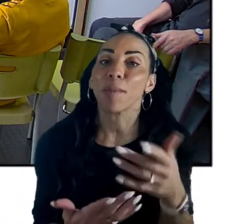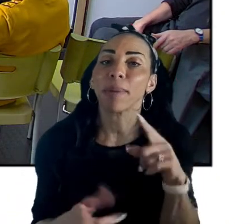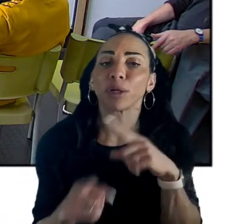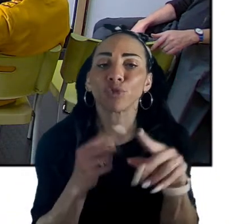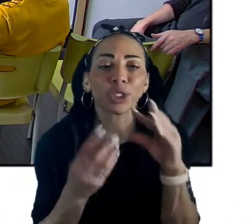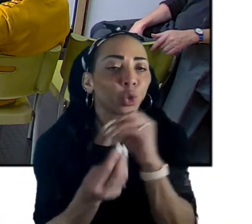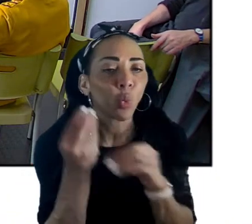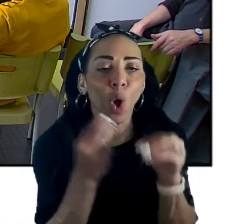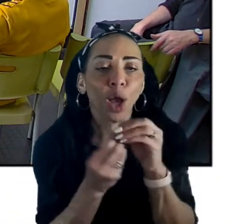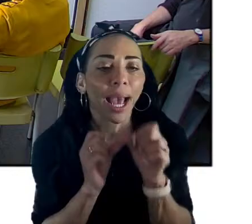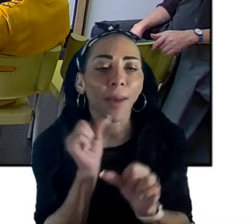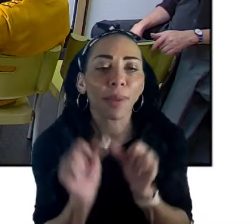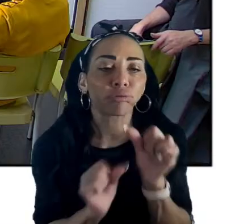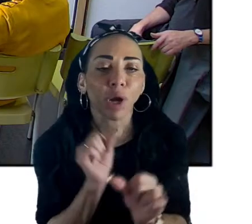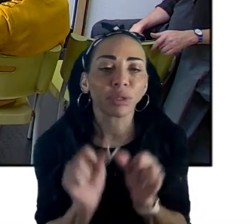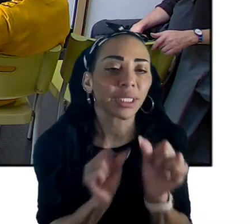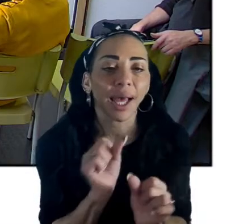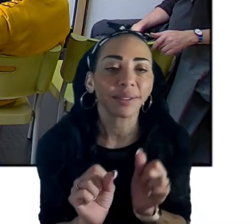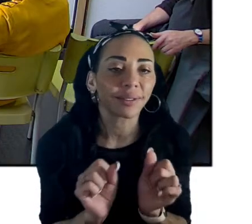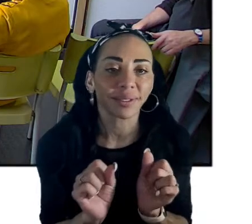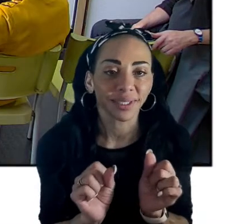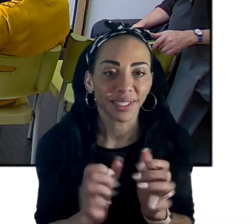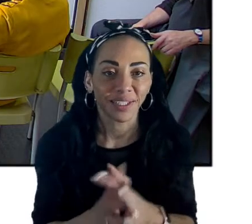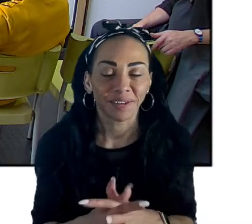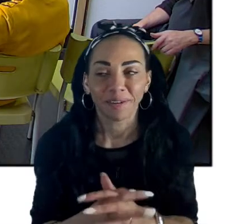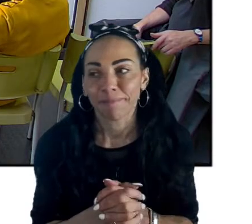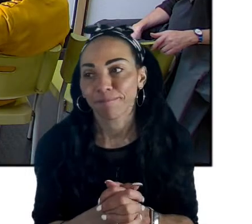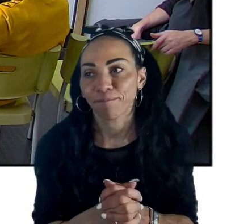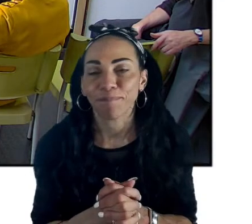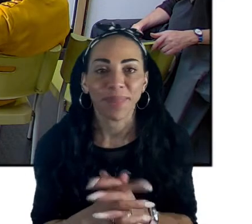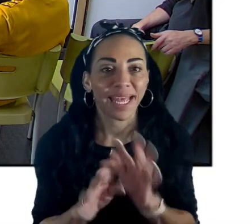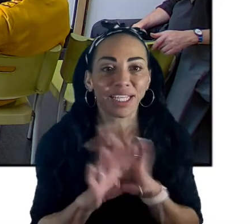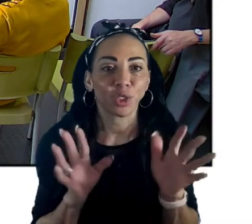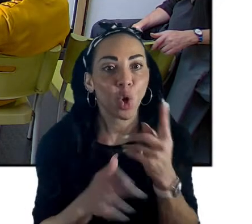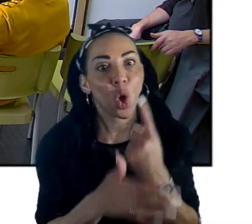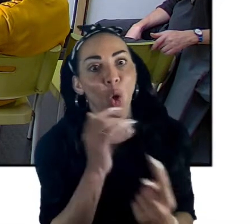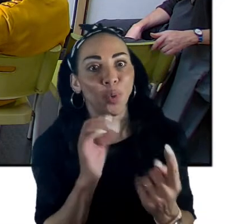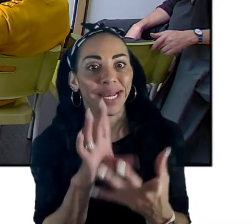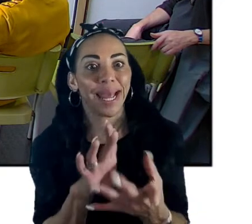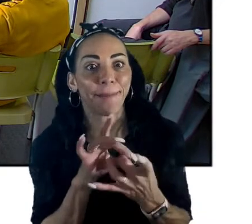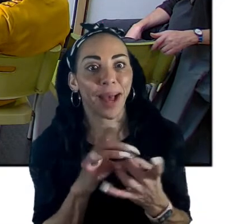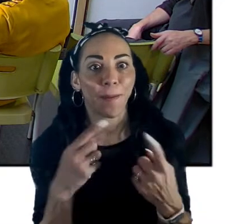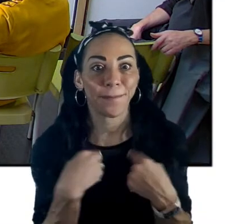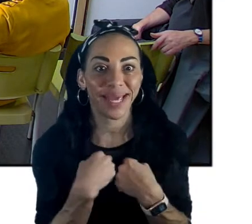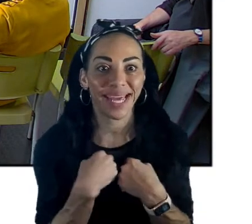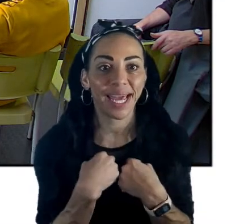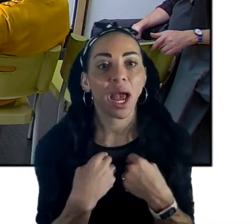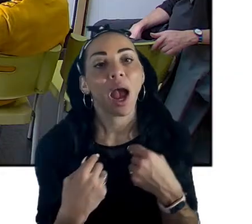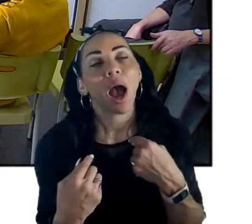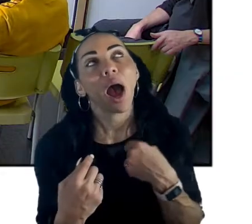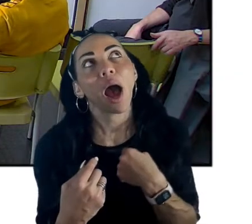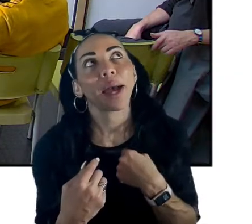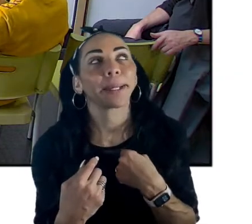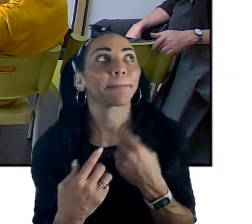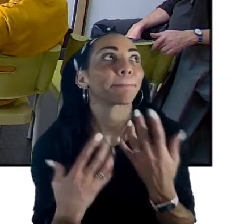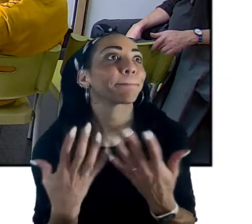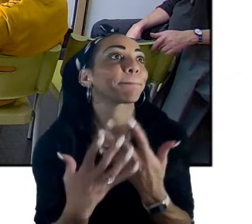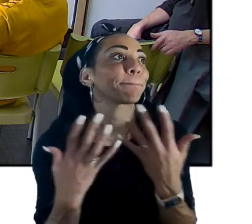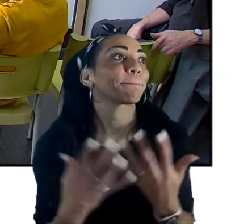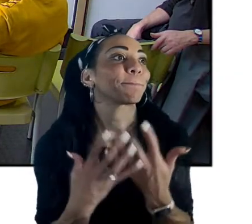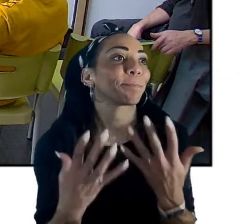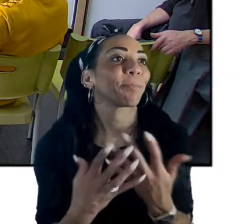feel like it's not just about me, but I'm the kind of like the way that